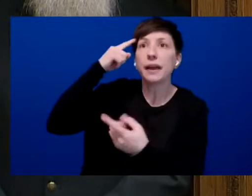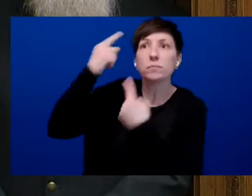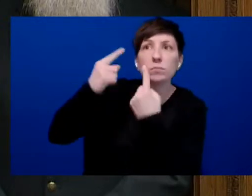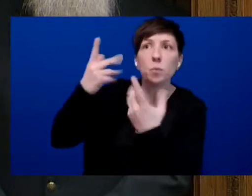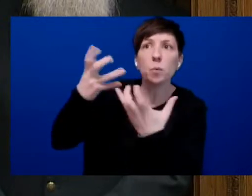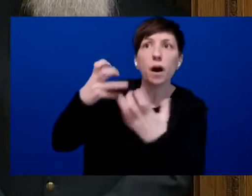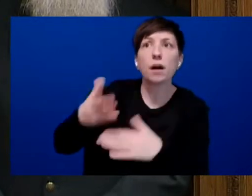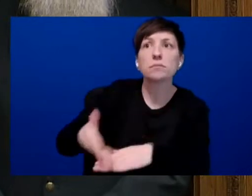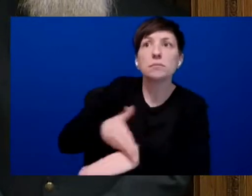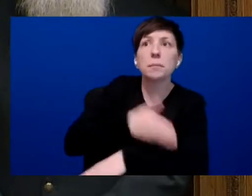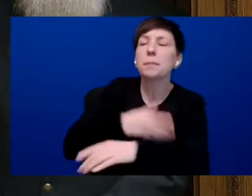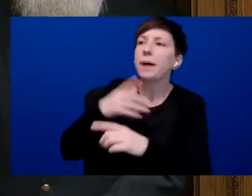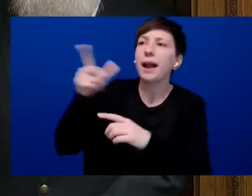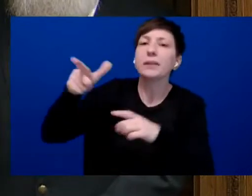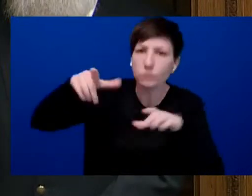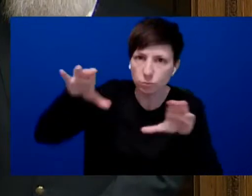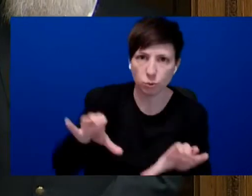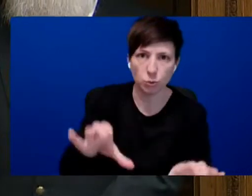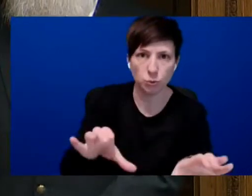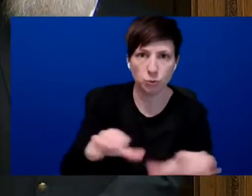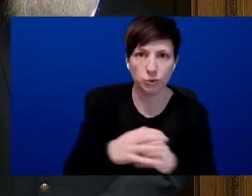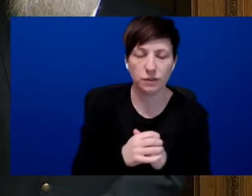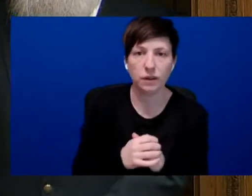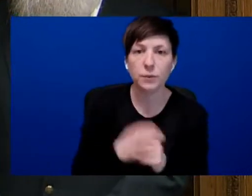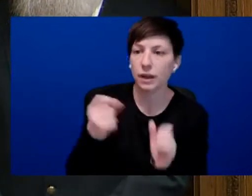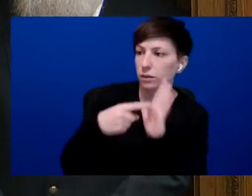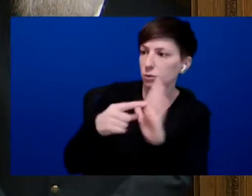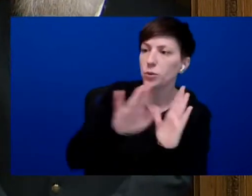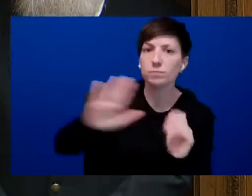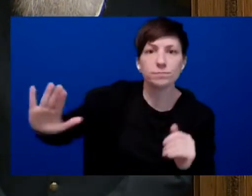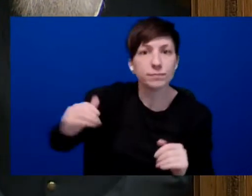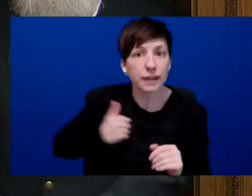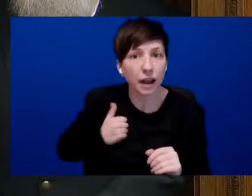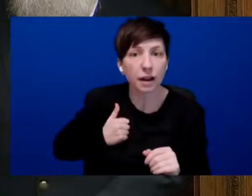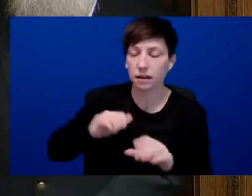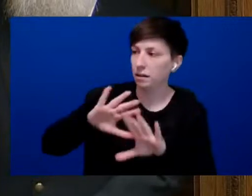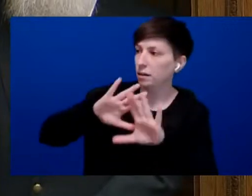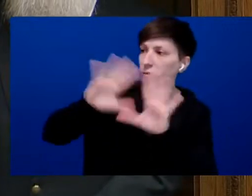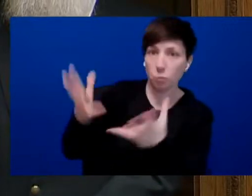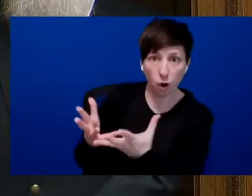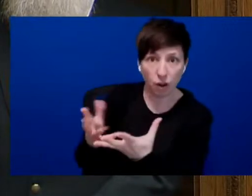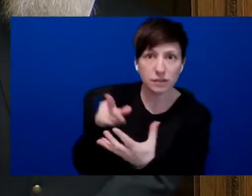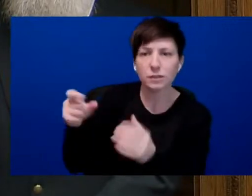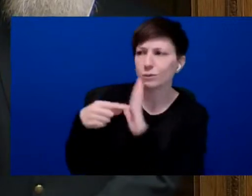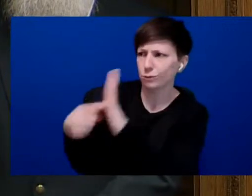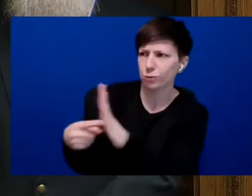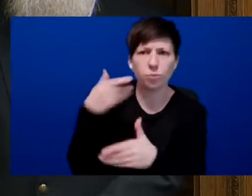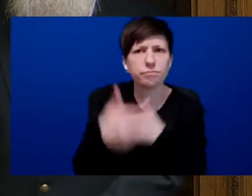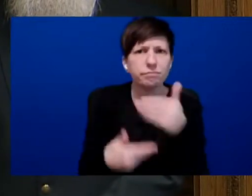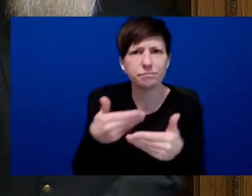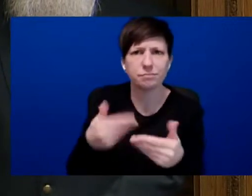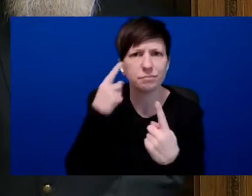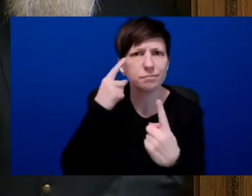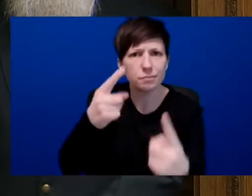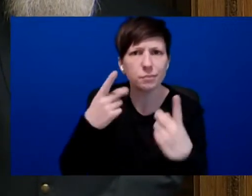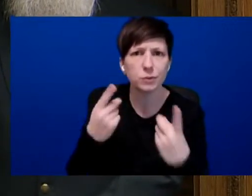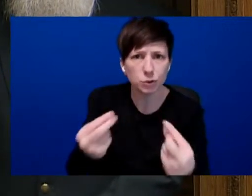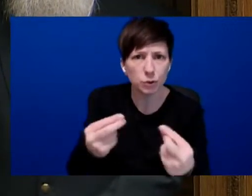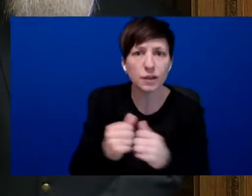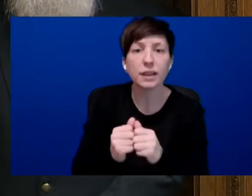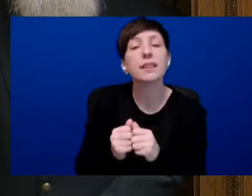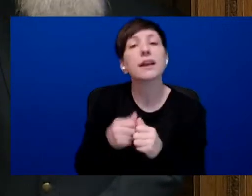and the world. May we be a voice of conscience. And may we truly be pursuers of peace. And let us